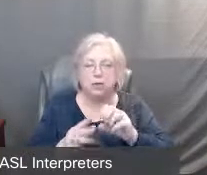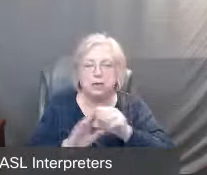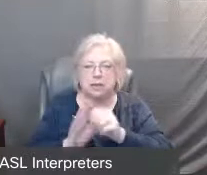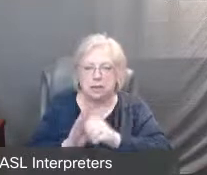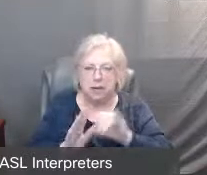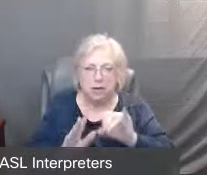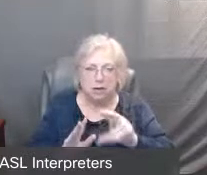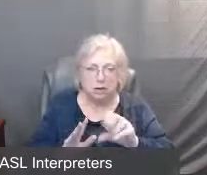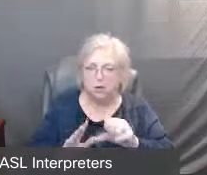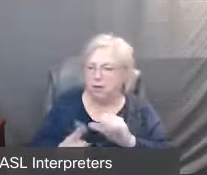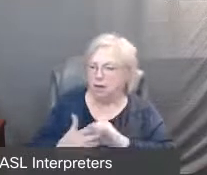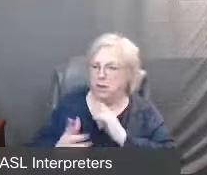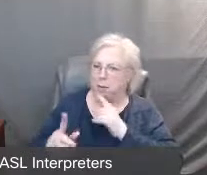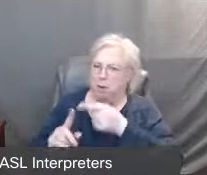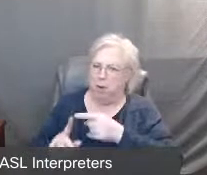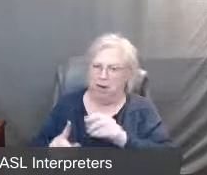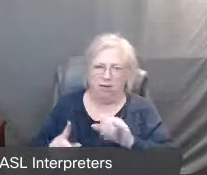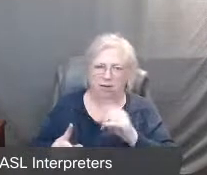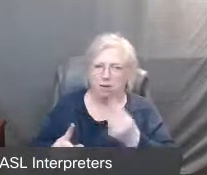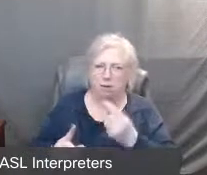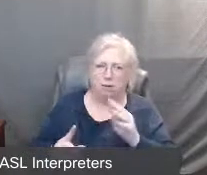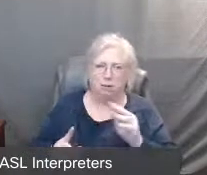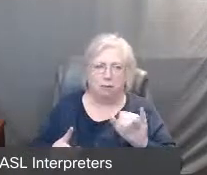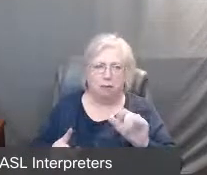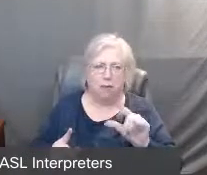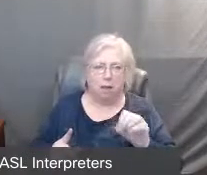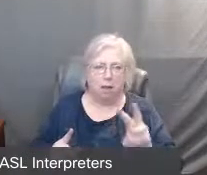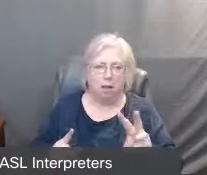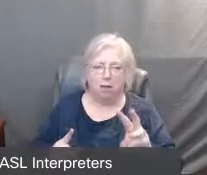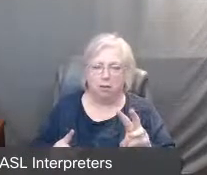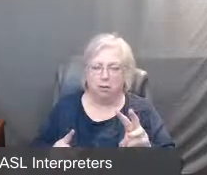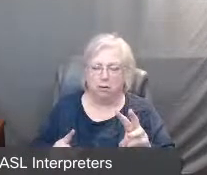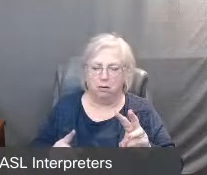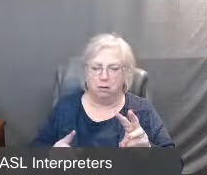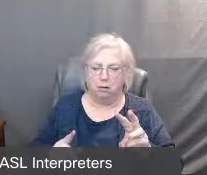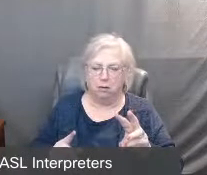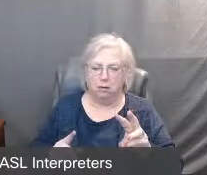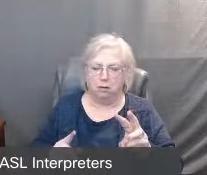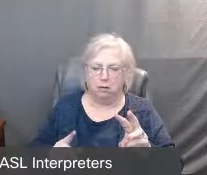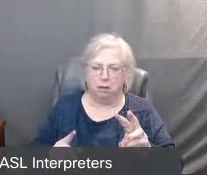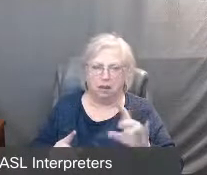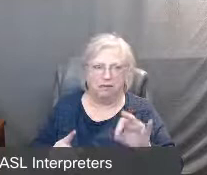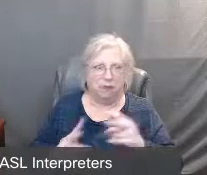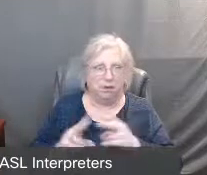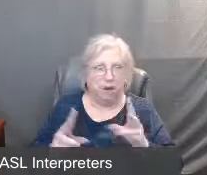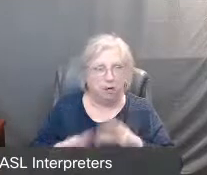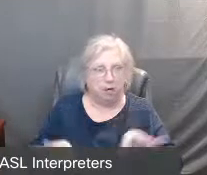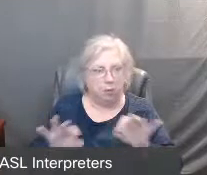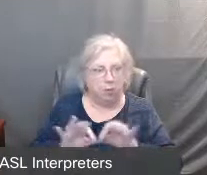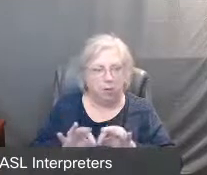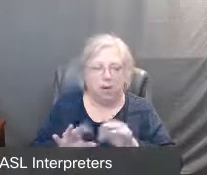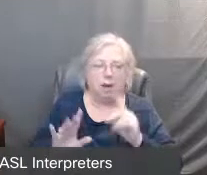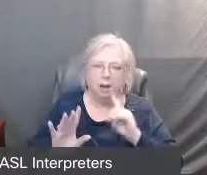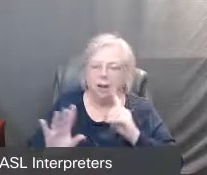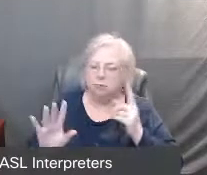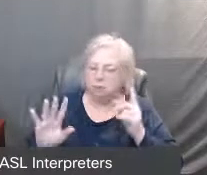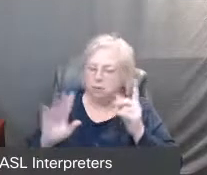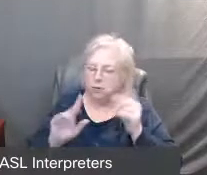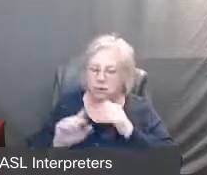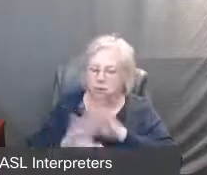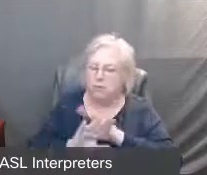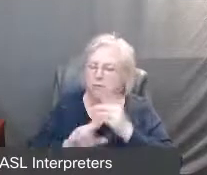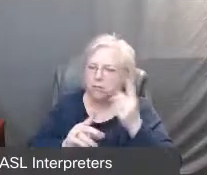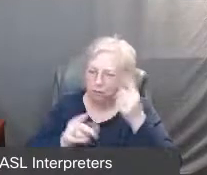my point. If it's just a bylaw, you would think that if it were this very important consideration, which I don't disagree, it certainly